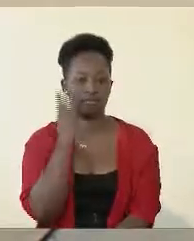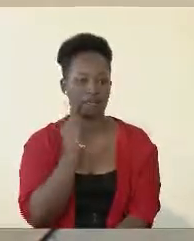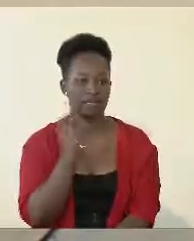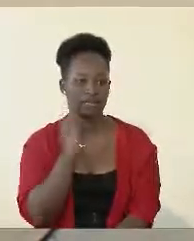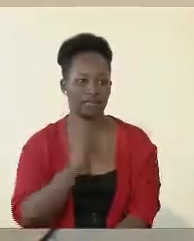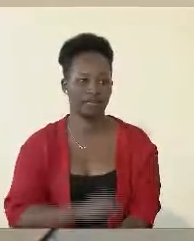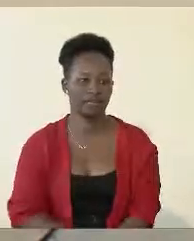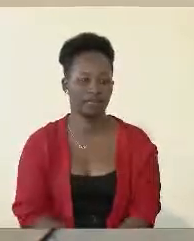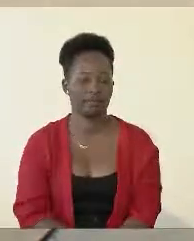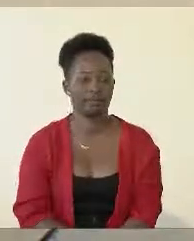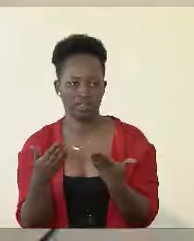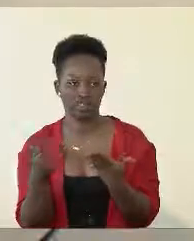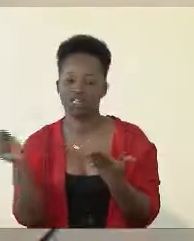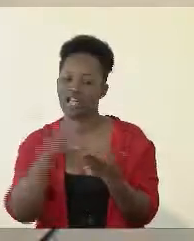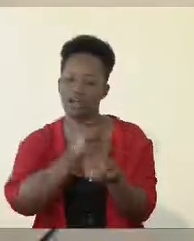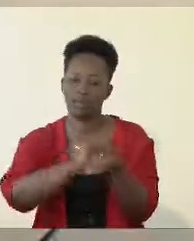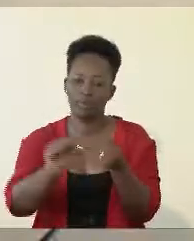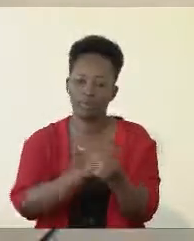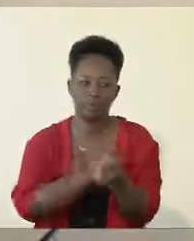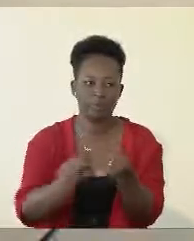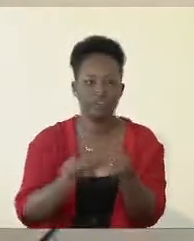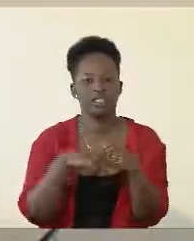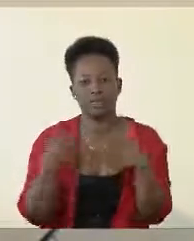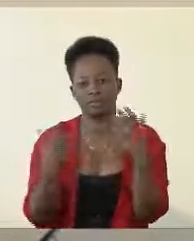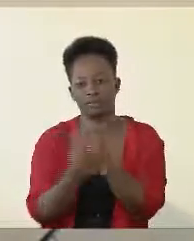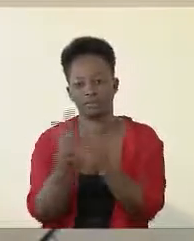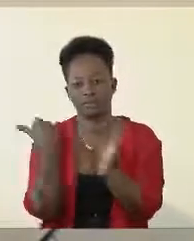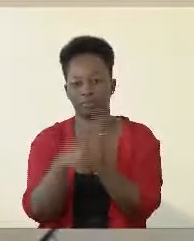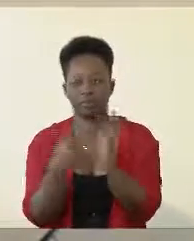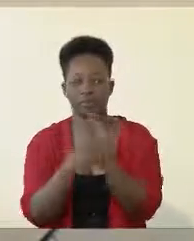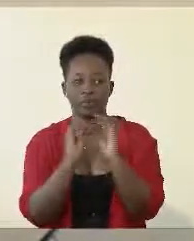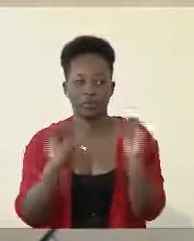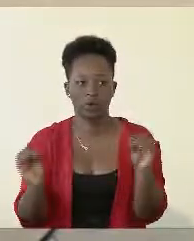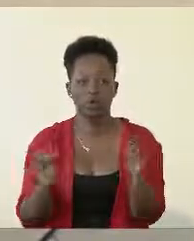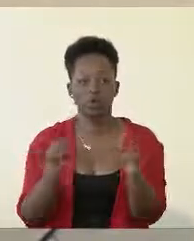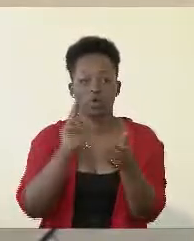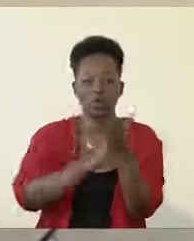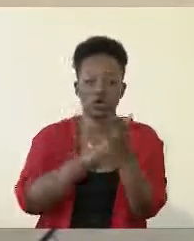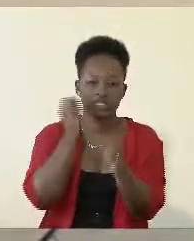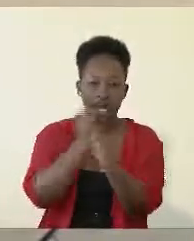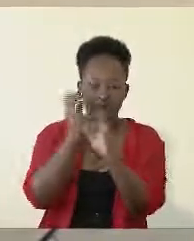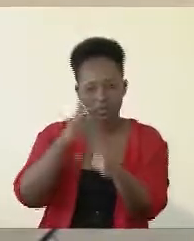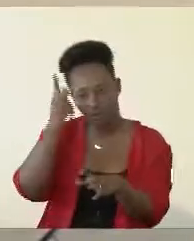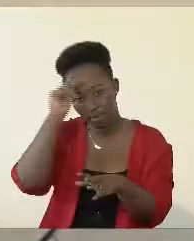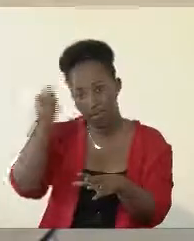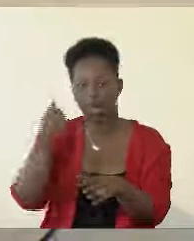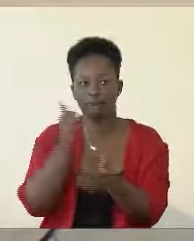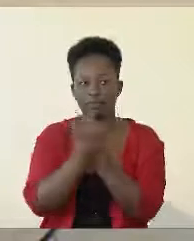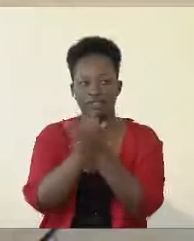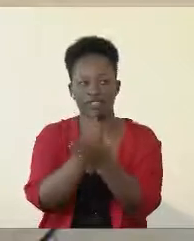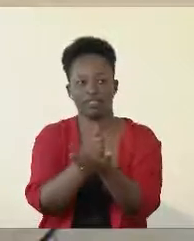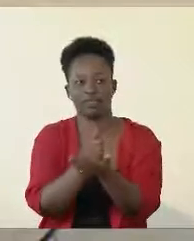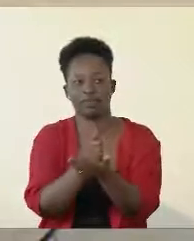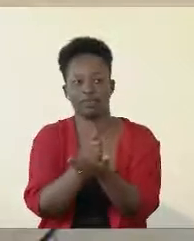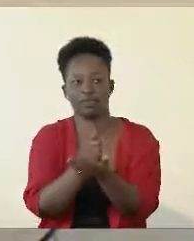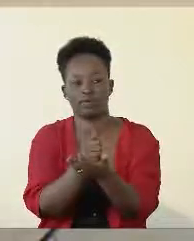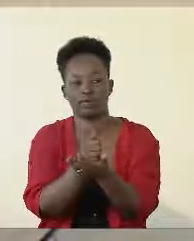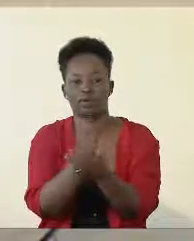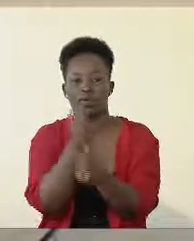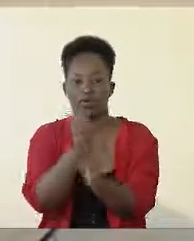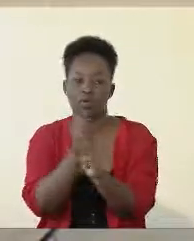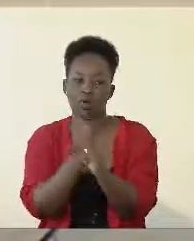labor, use of skilled labor. When you use skilled labor, this is very important. Skilled labor know how